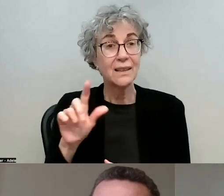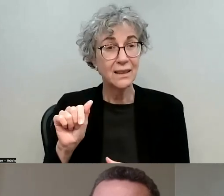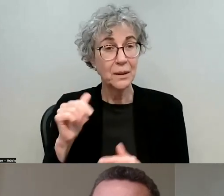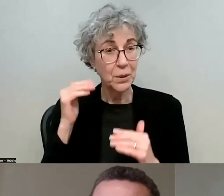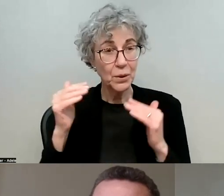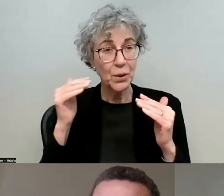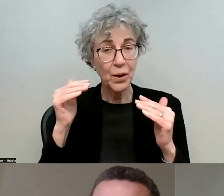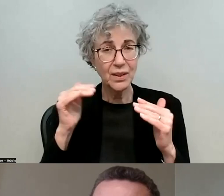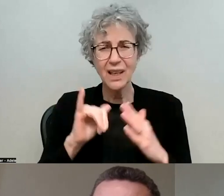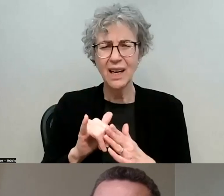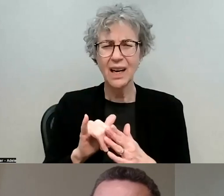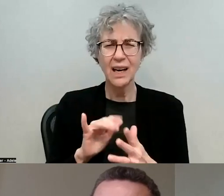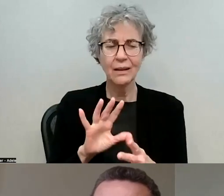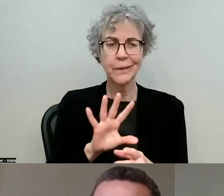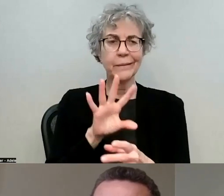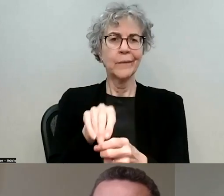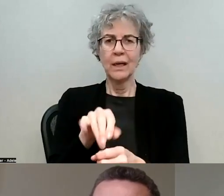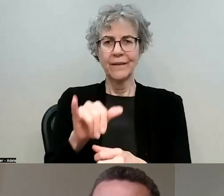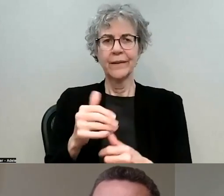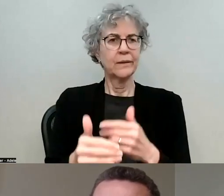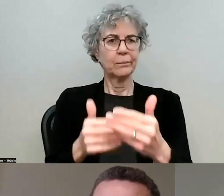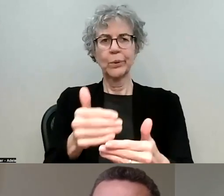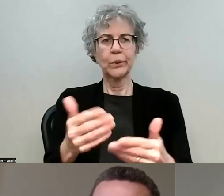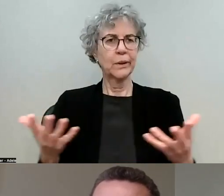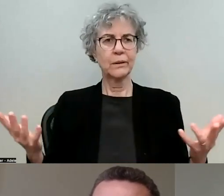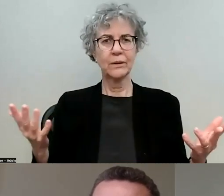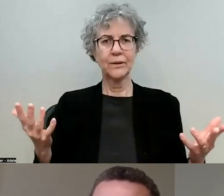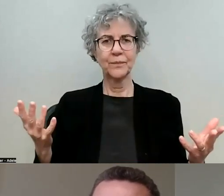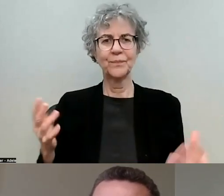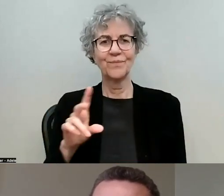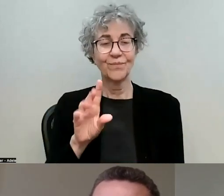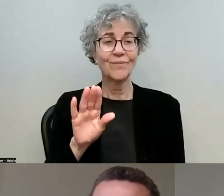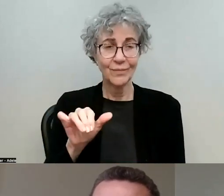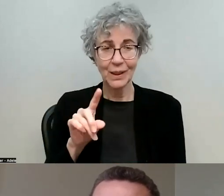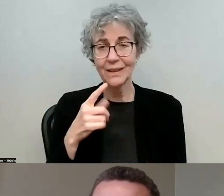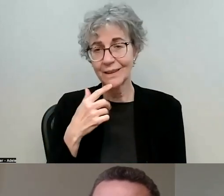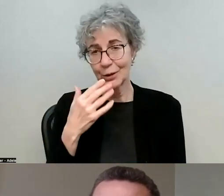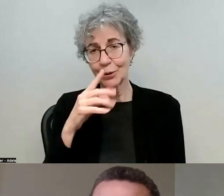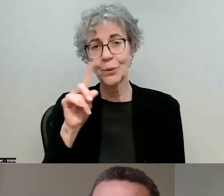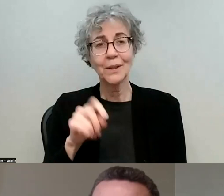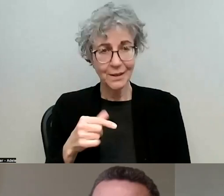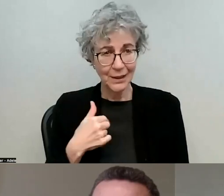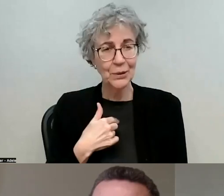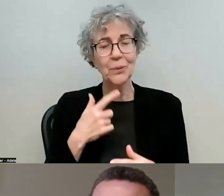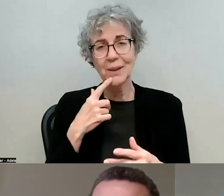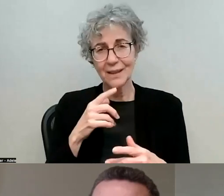become part of this process? Sure, it's a good question, and we're working on that. So